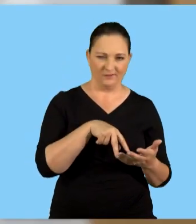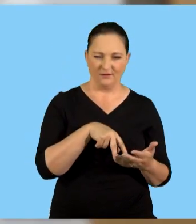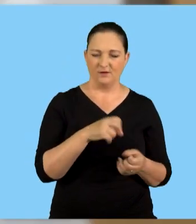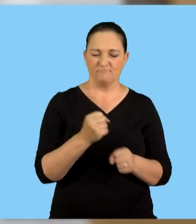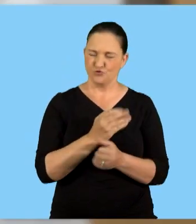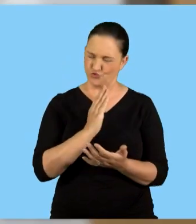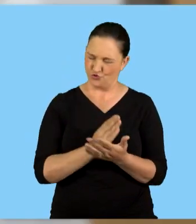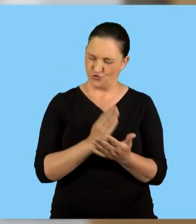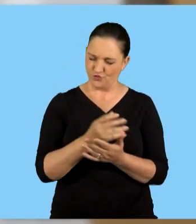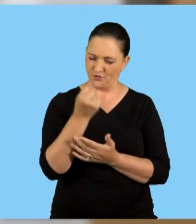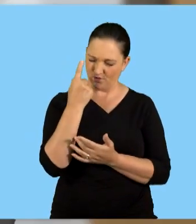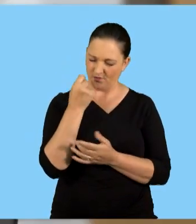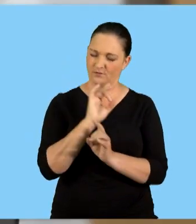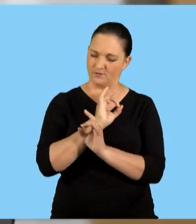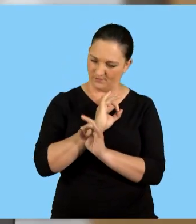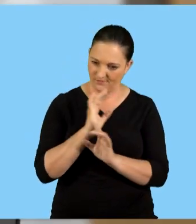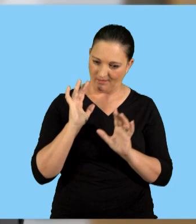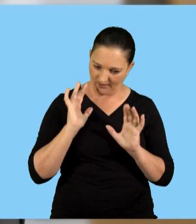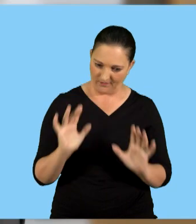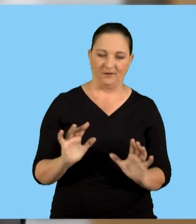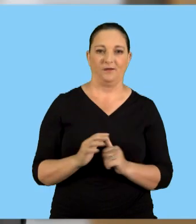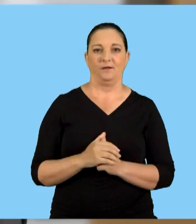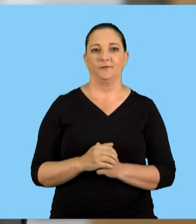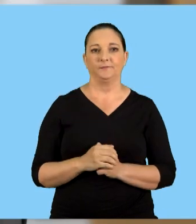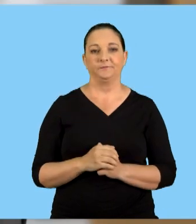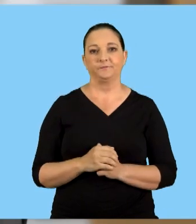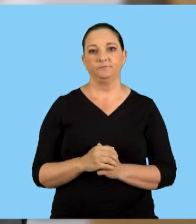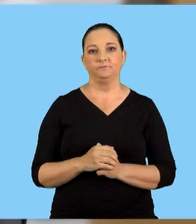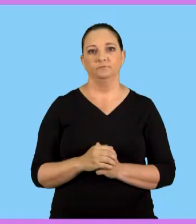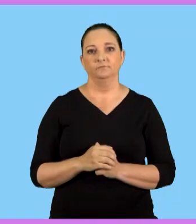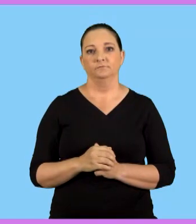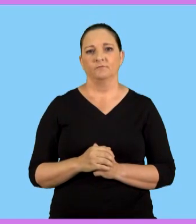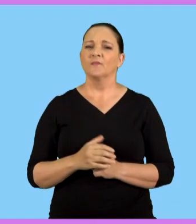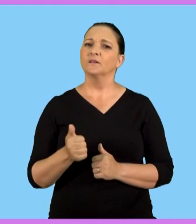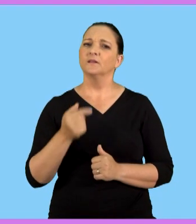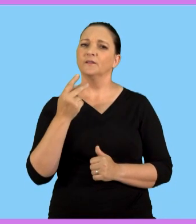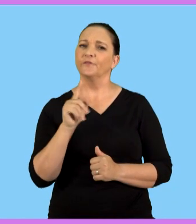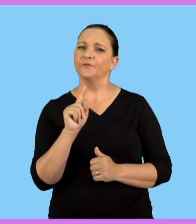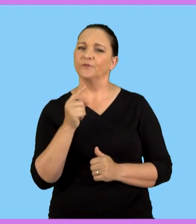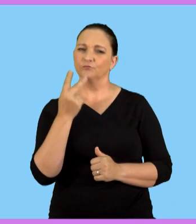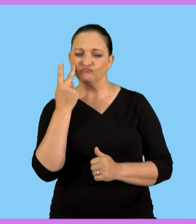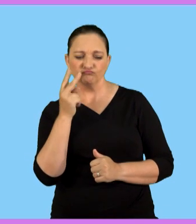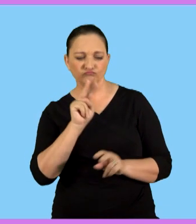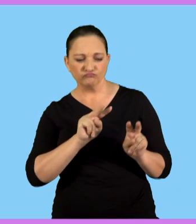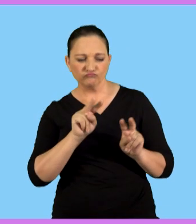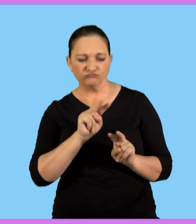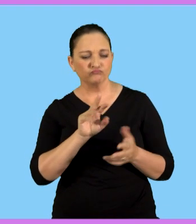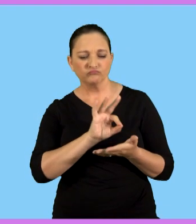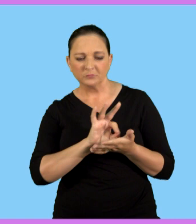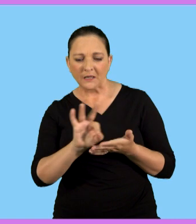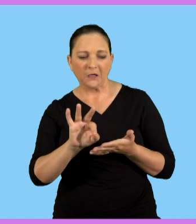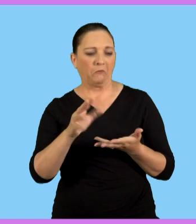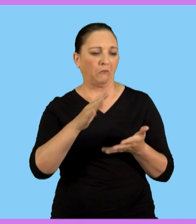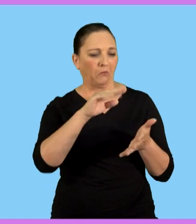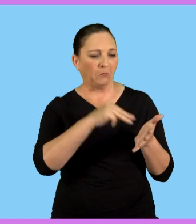you have to answer. Make sure you understand exactly what the question is all about. And then also important, familiarize yourself,